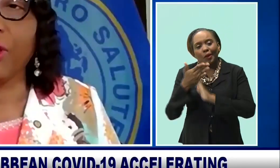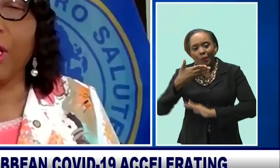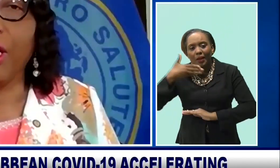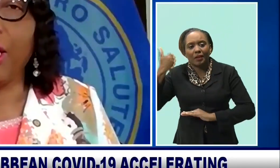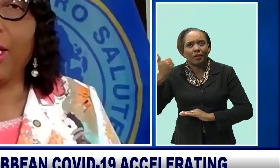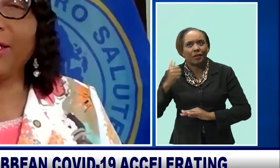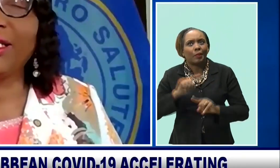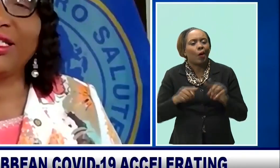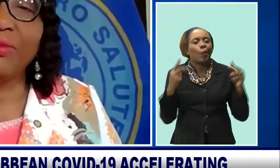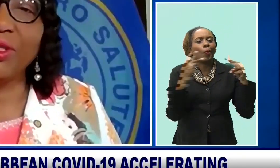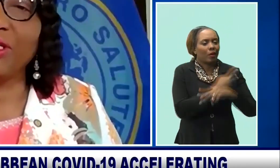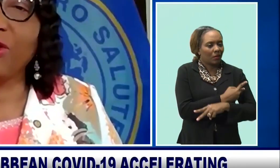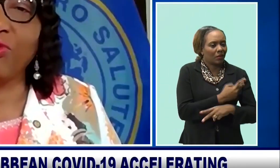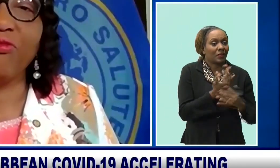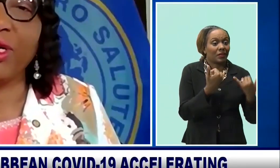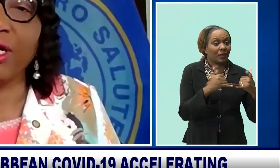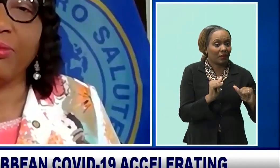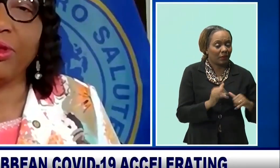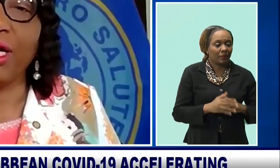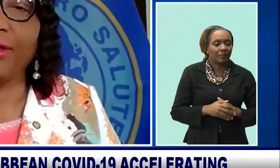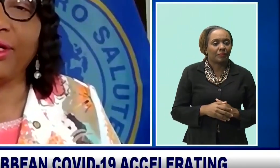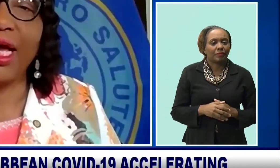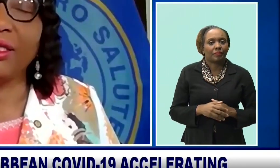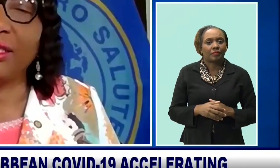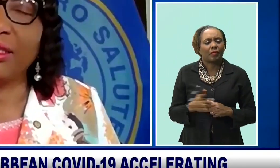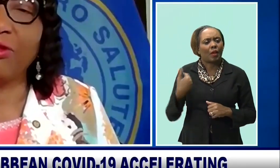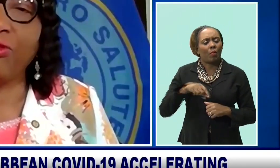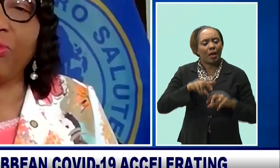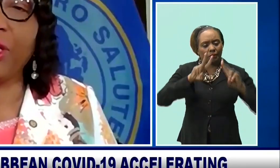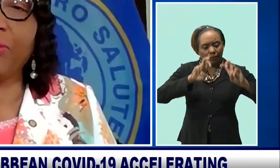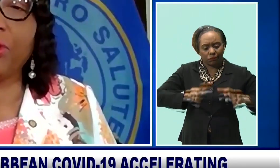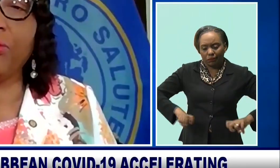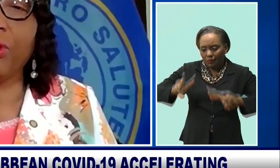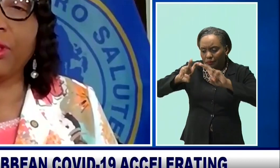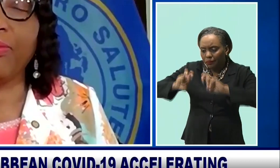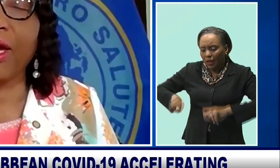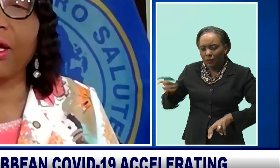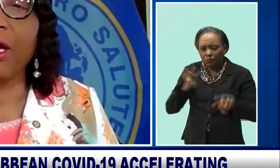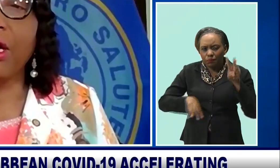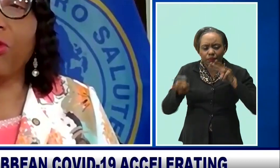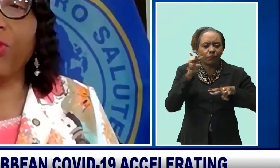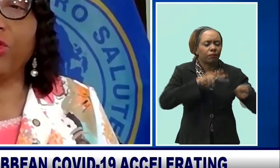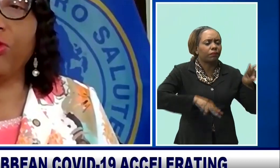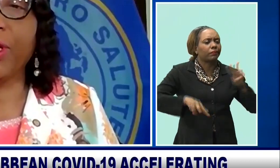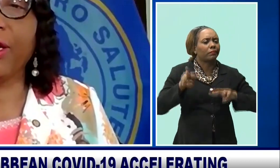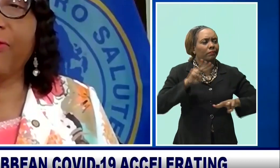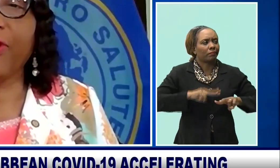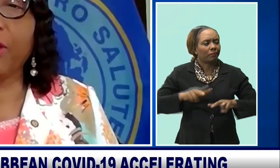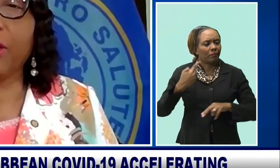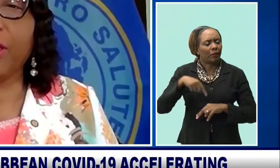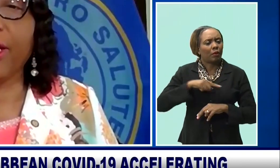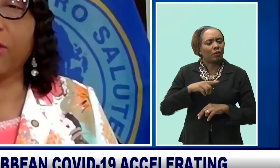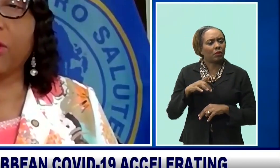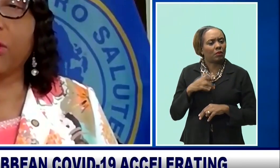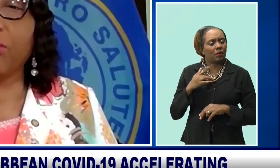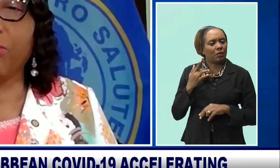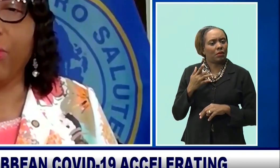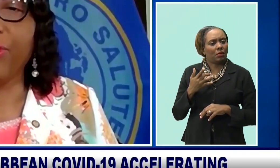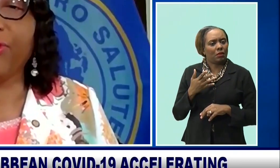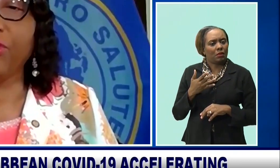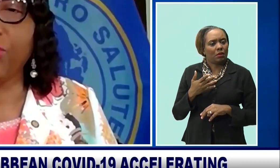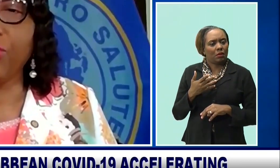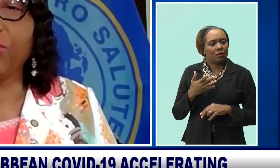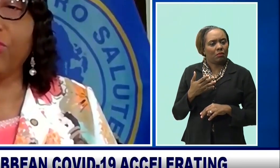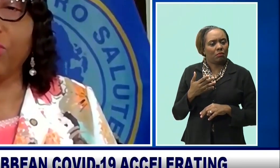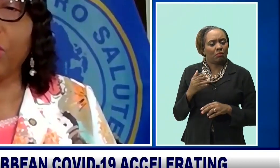Within the assessments that we've been able and analysis that we've been able to make, we do believe that in the next